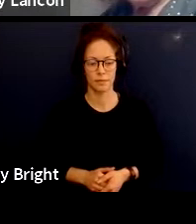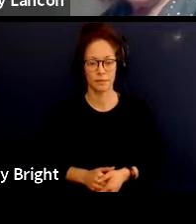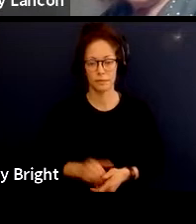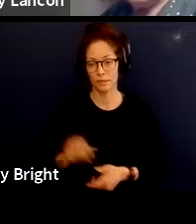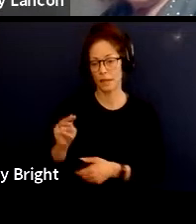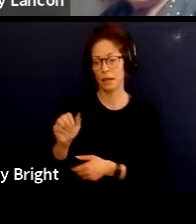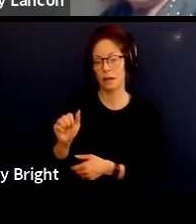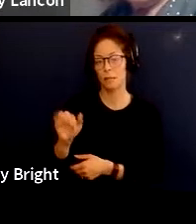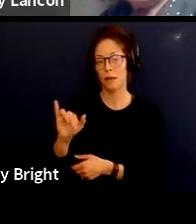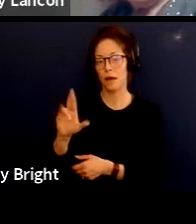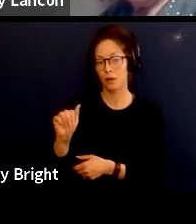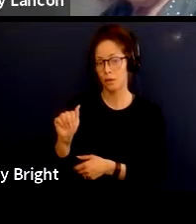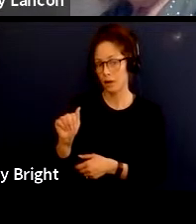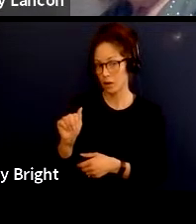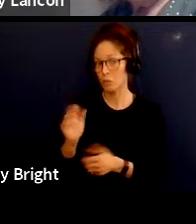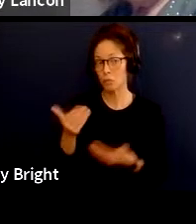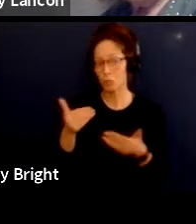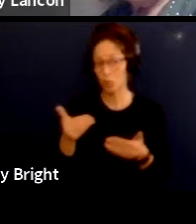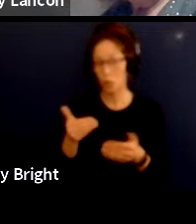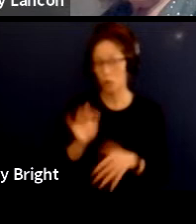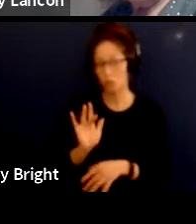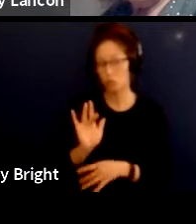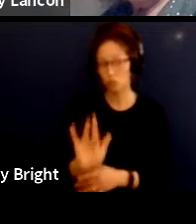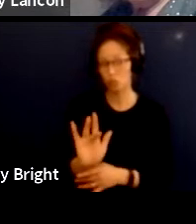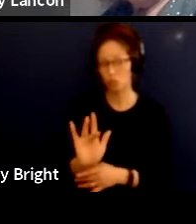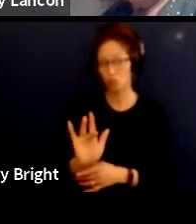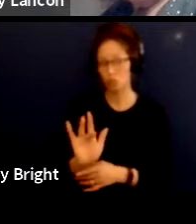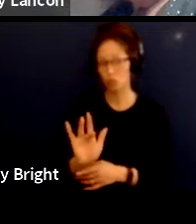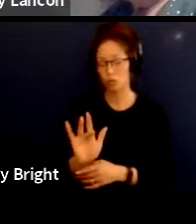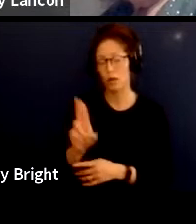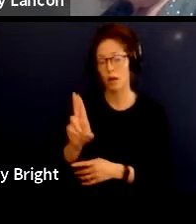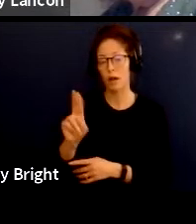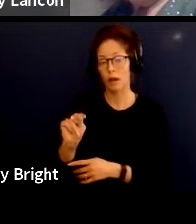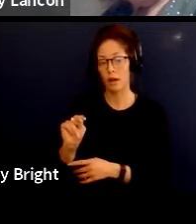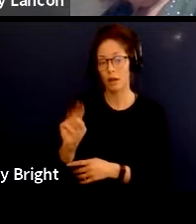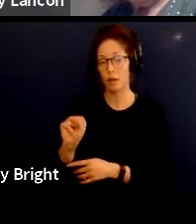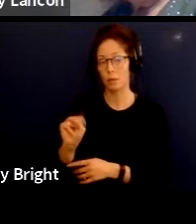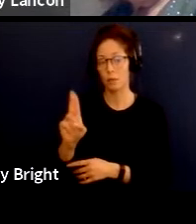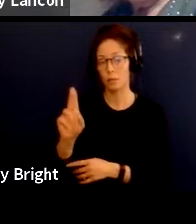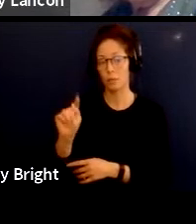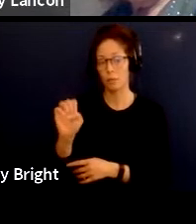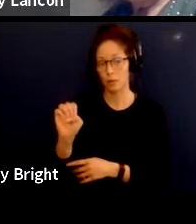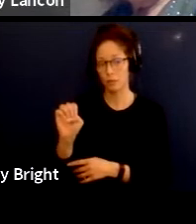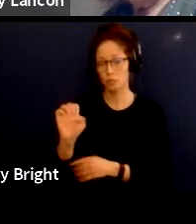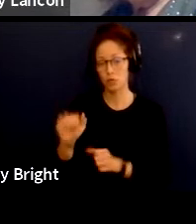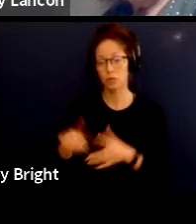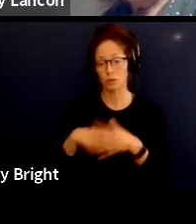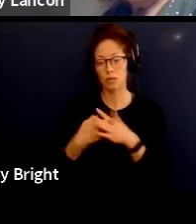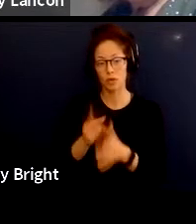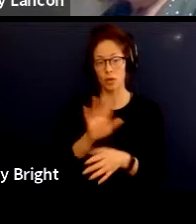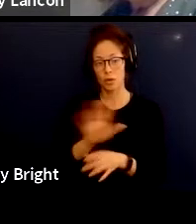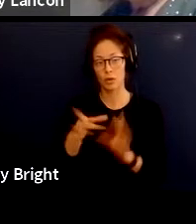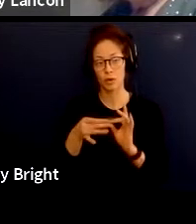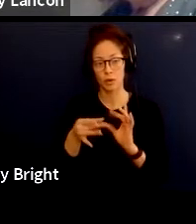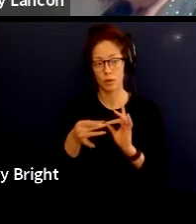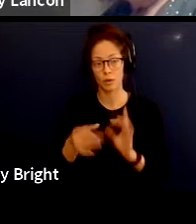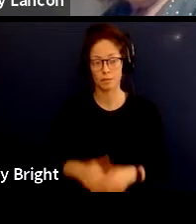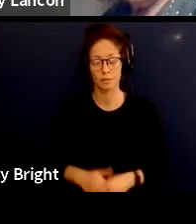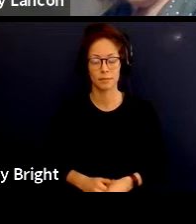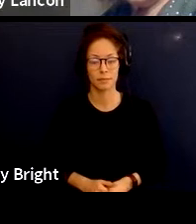Myra, if you could push the button on your screen that says unmute, you can begin your comment.